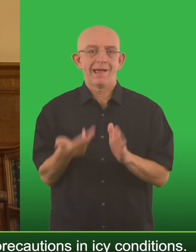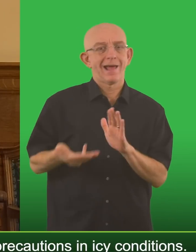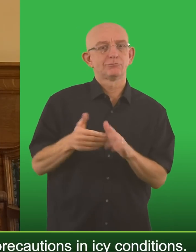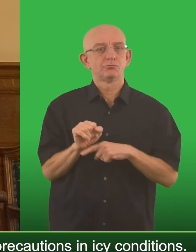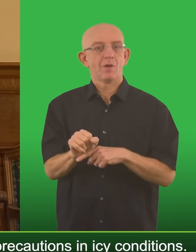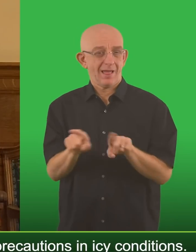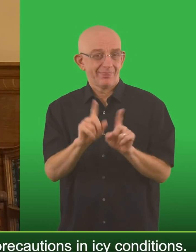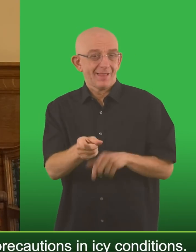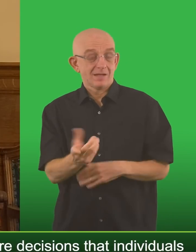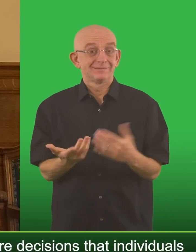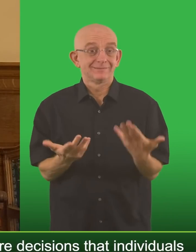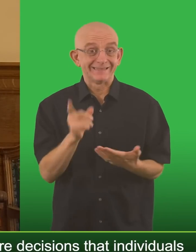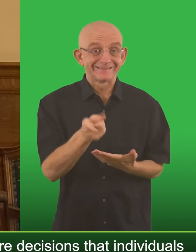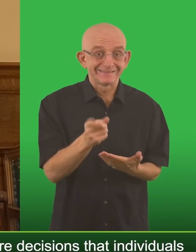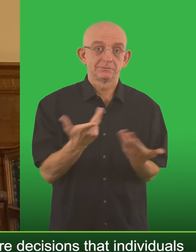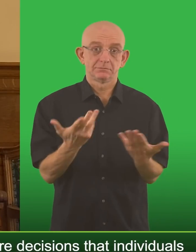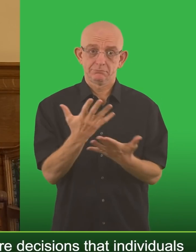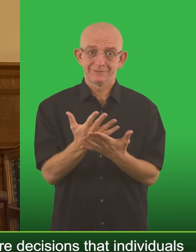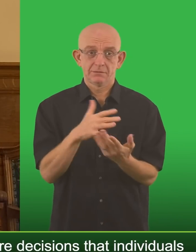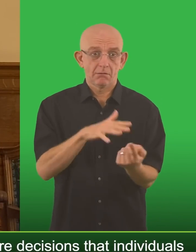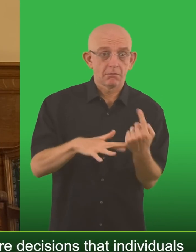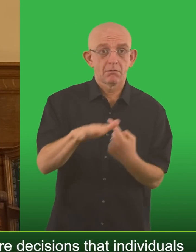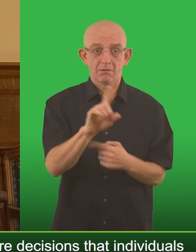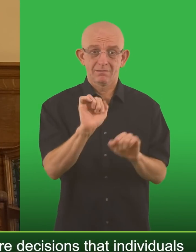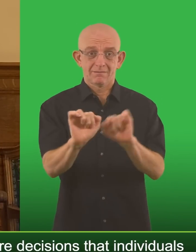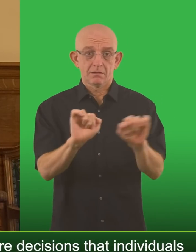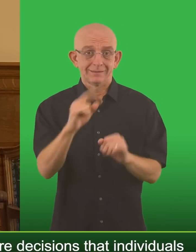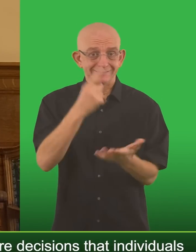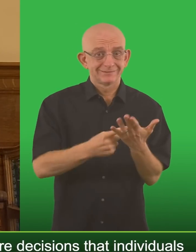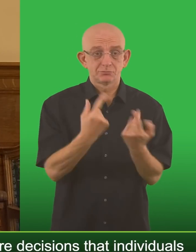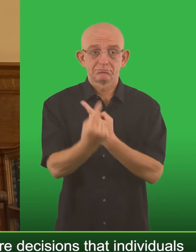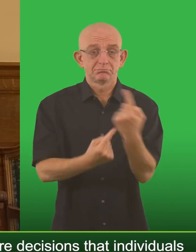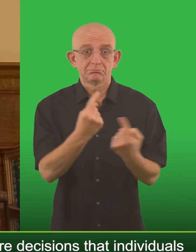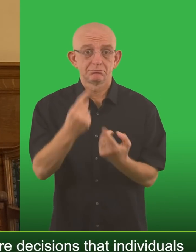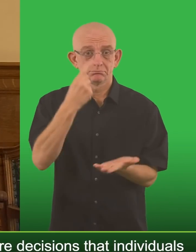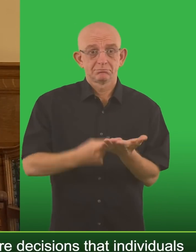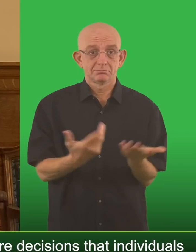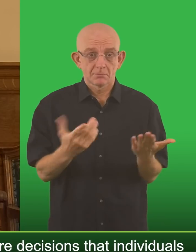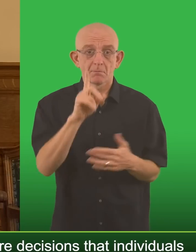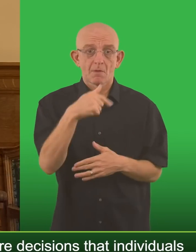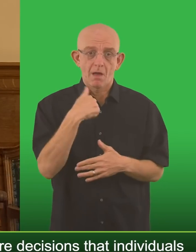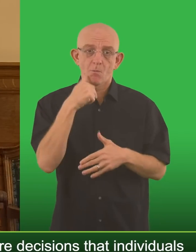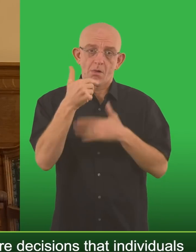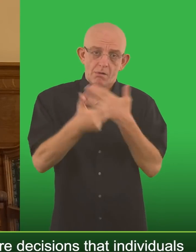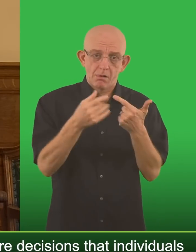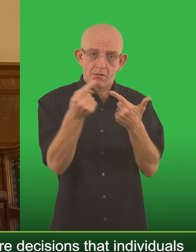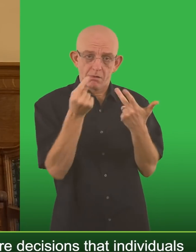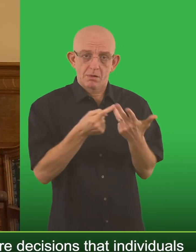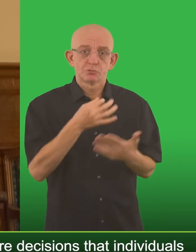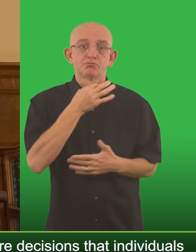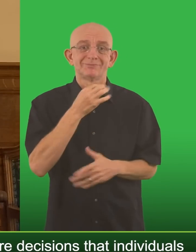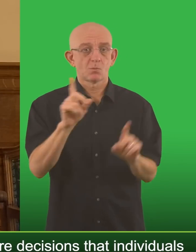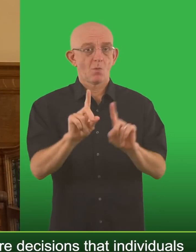extra precautions in icy conditions. So it's in that kind of space, but ultimately they are decisions that individuals need to make, and I'll try and characterise